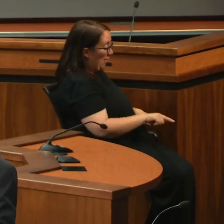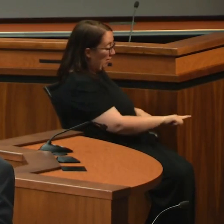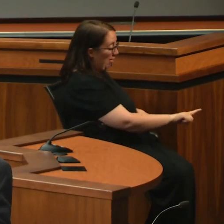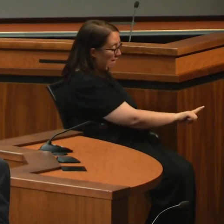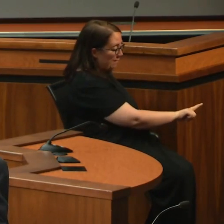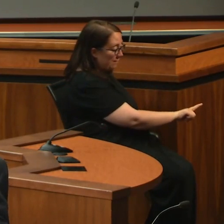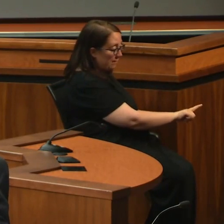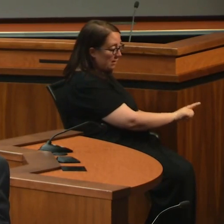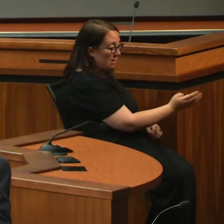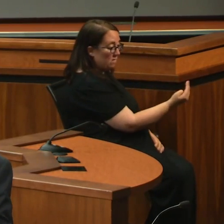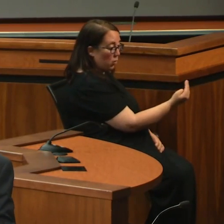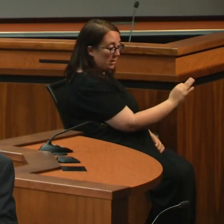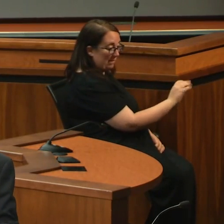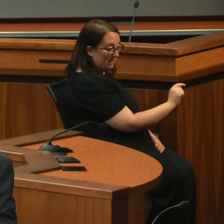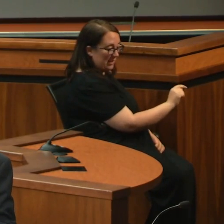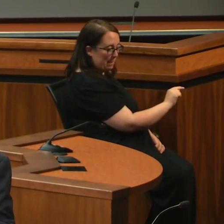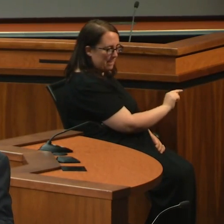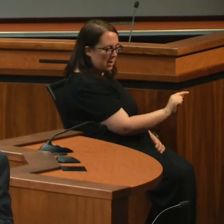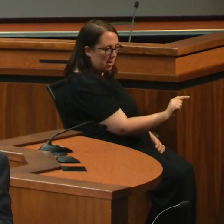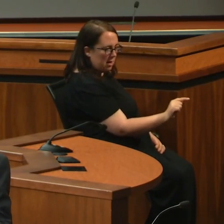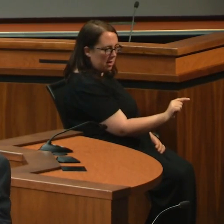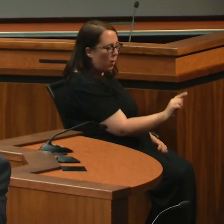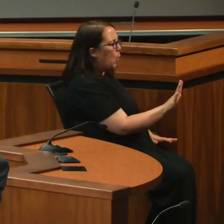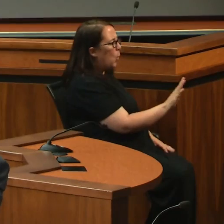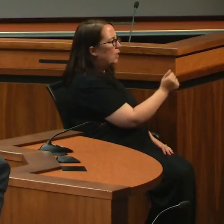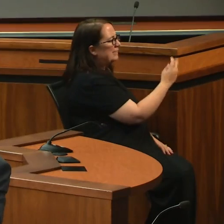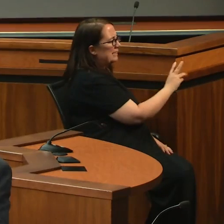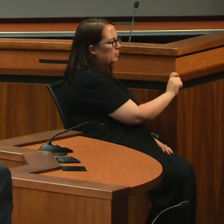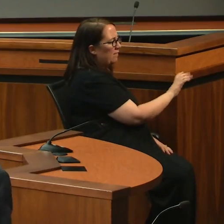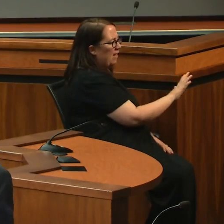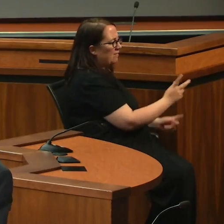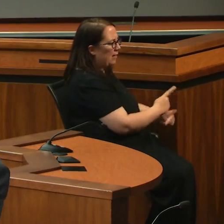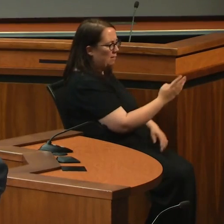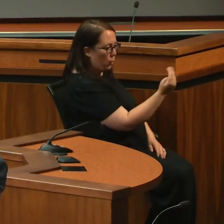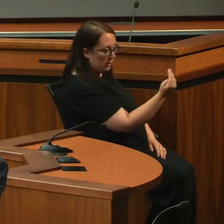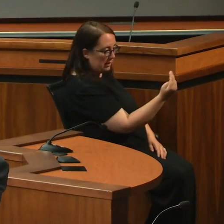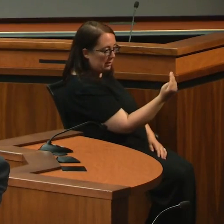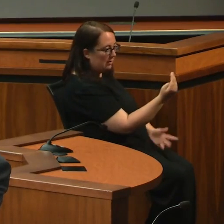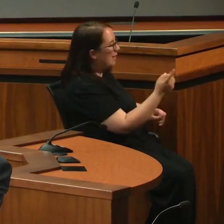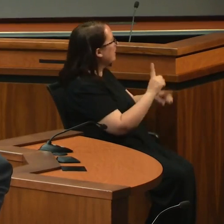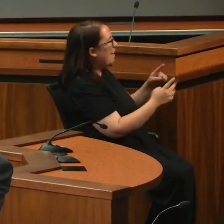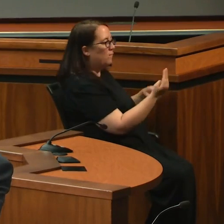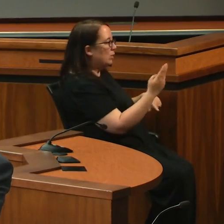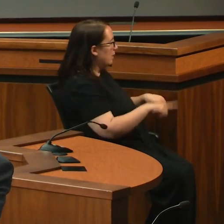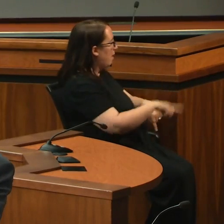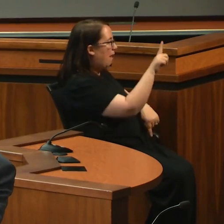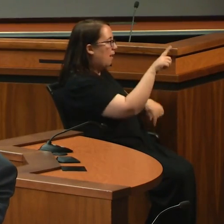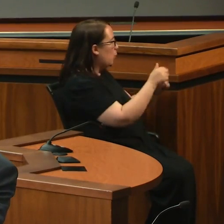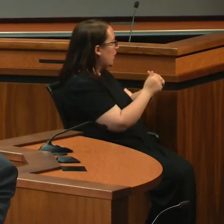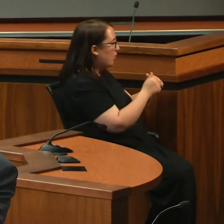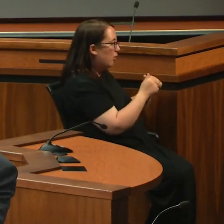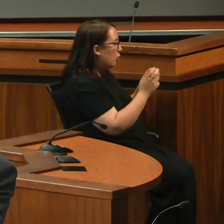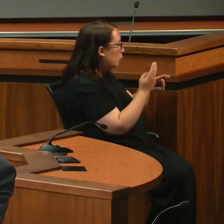is 14 feet by 16.5 by 14 high. Correct. We can't go 14 high with the roadway